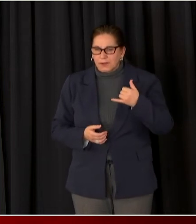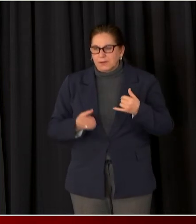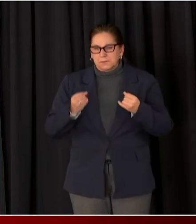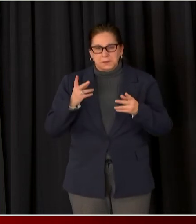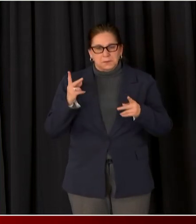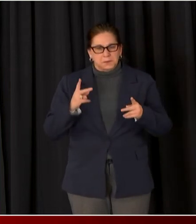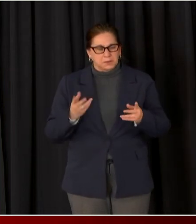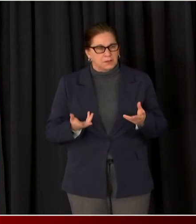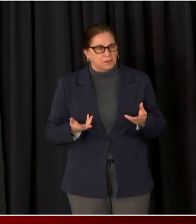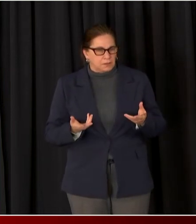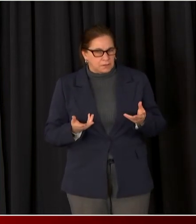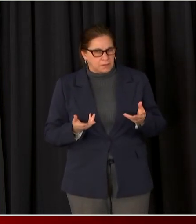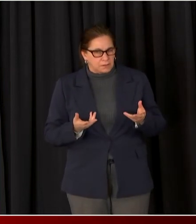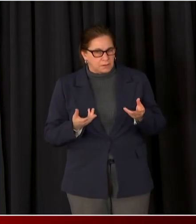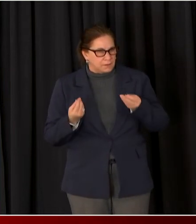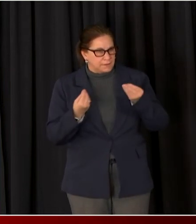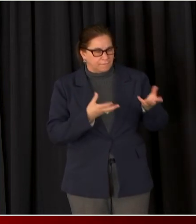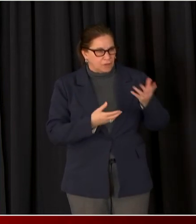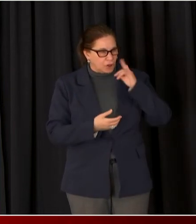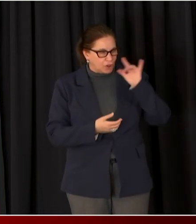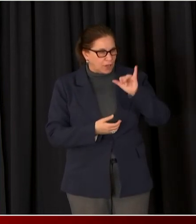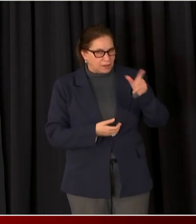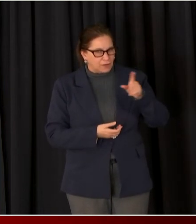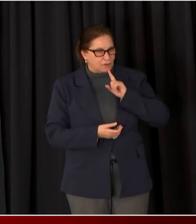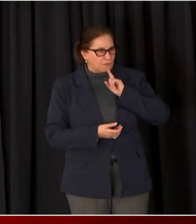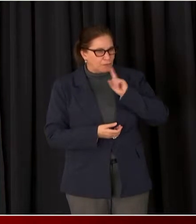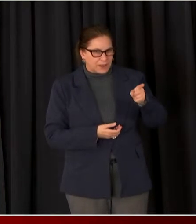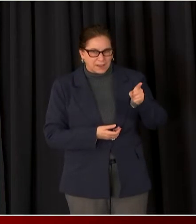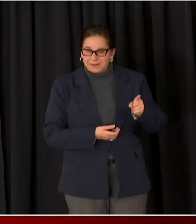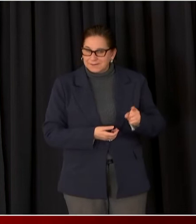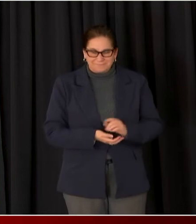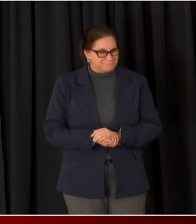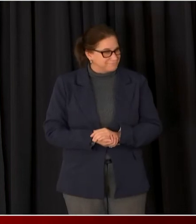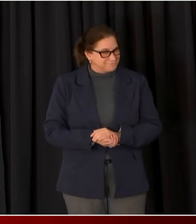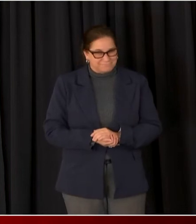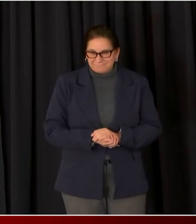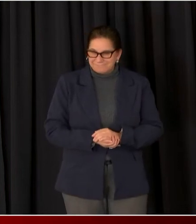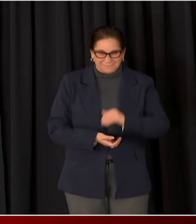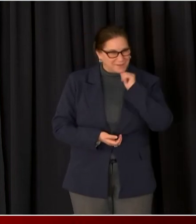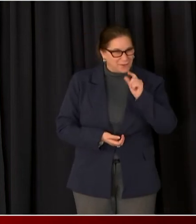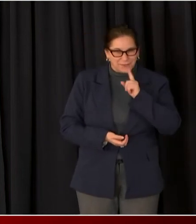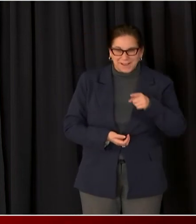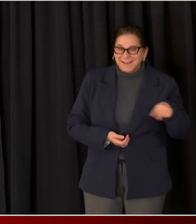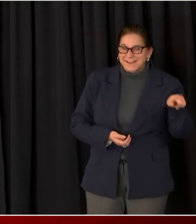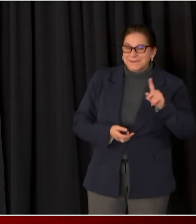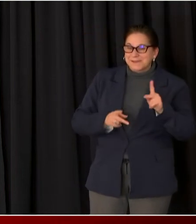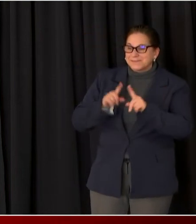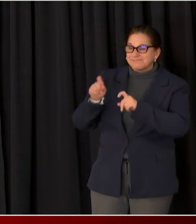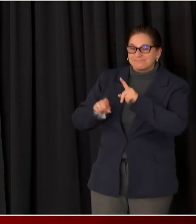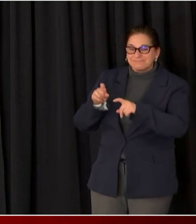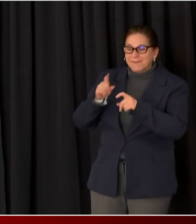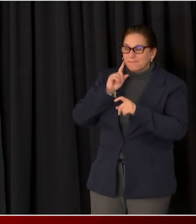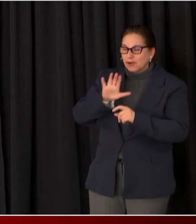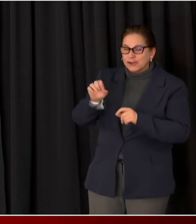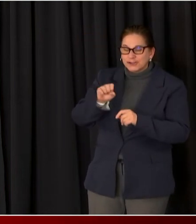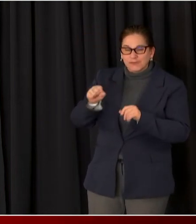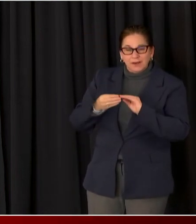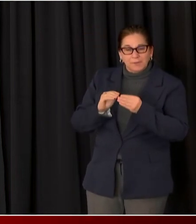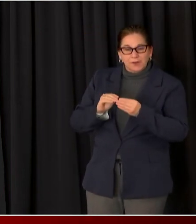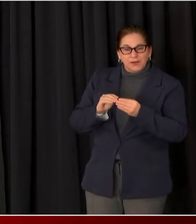phone. And on these calls, there are scammers that are asking for Social Security numbers or